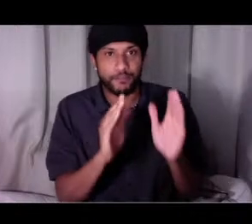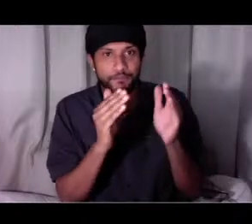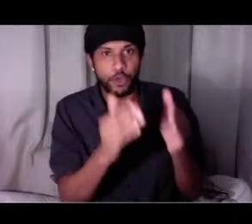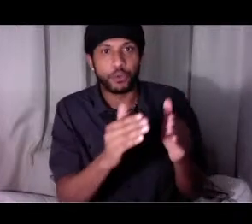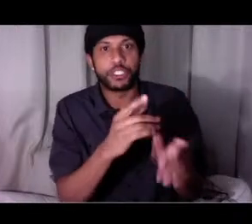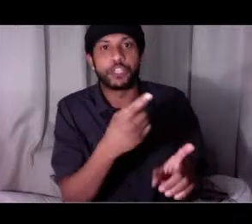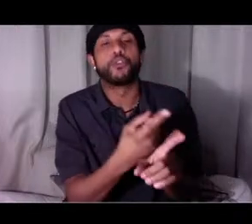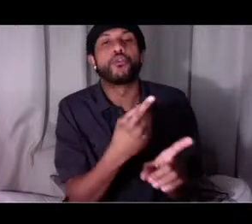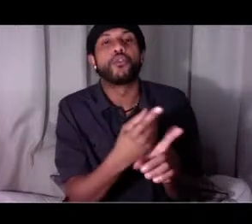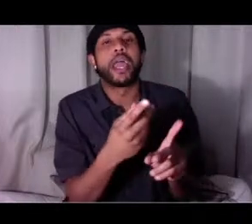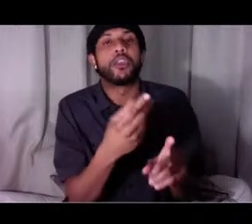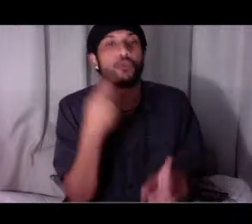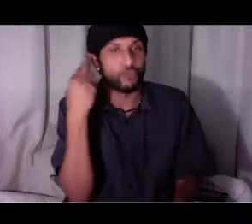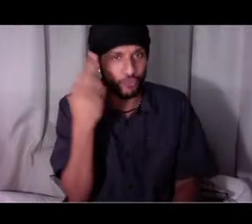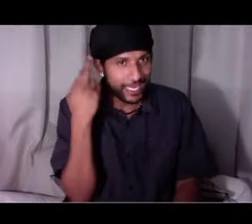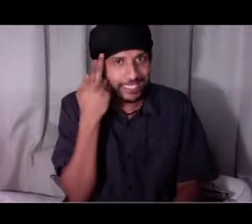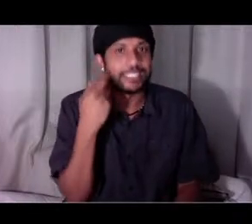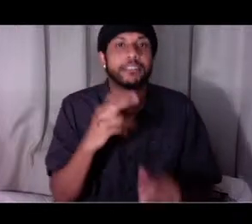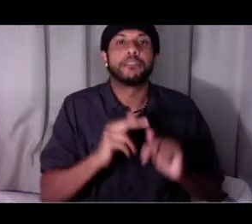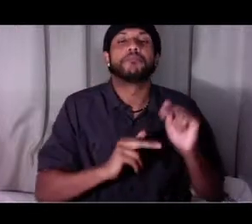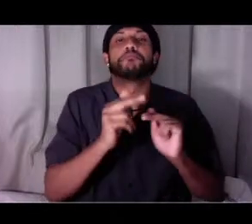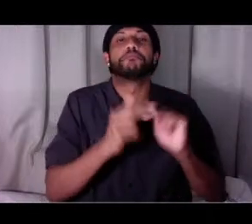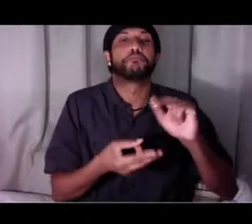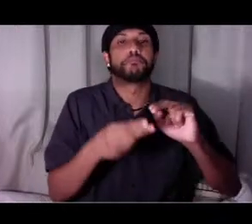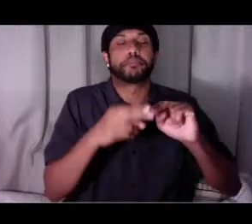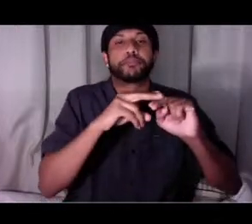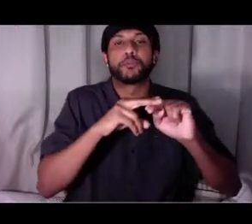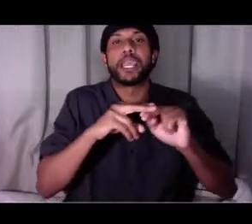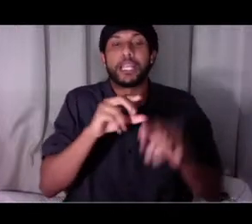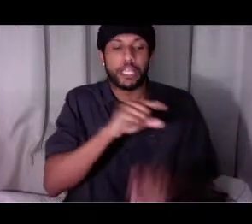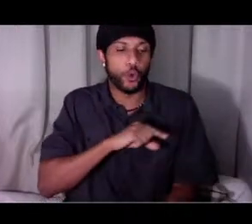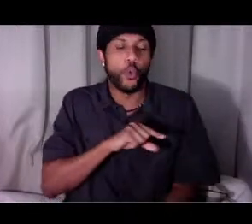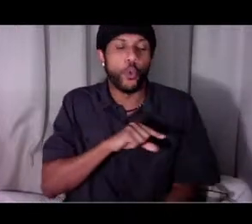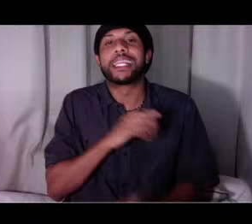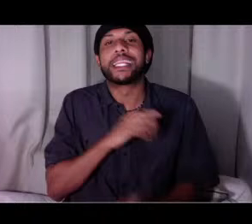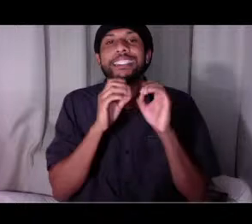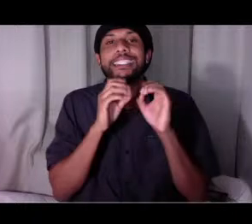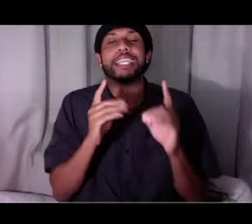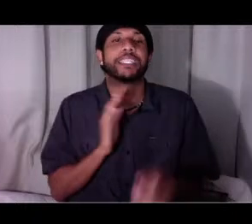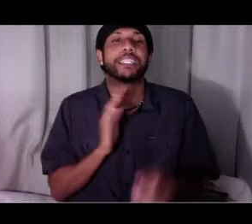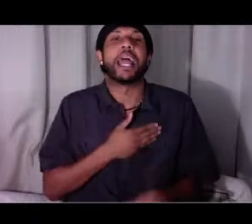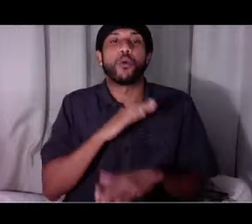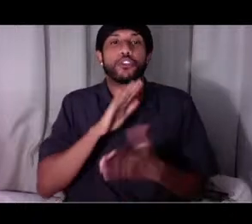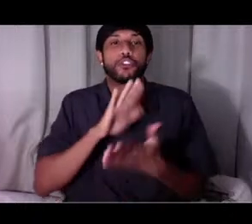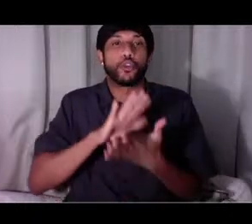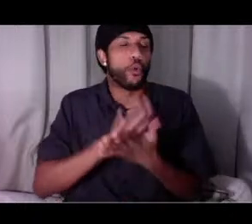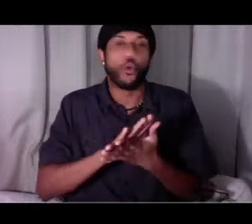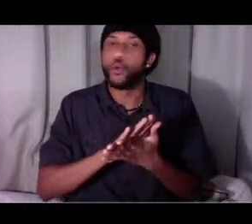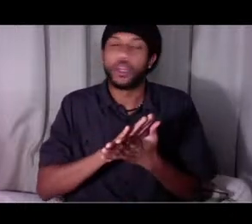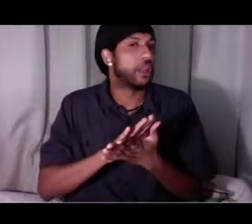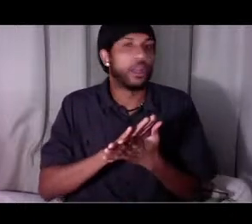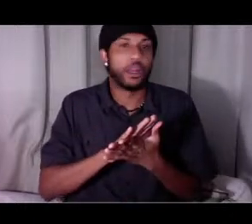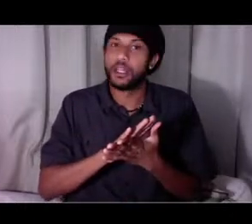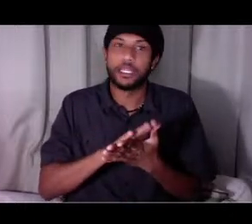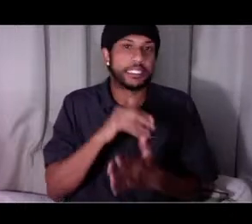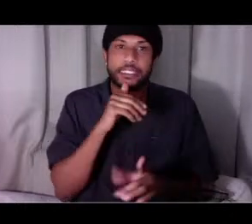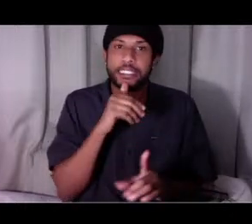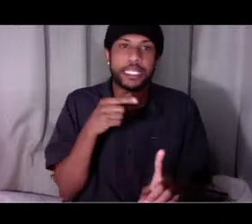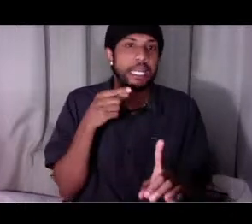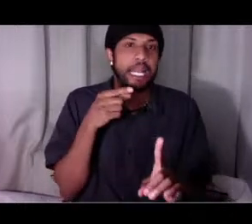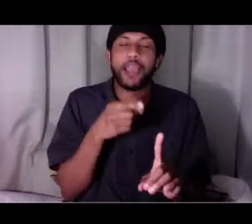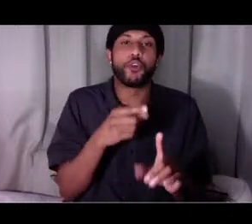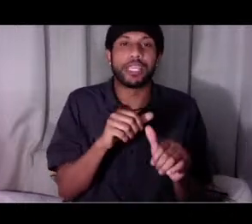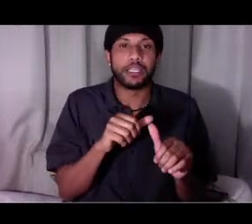facility improvements to enhance the quality of the education at our school sites so it doesn't go to overhead it doesn't go to the